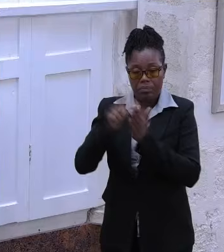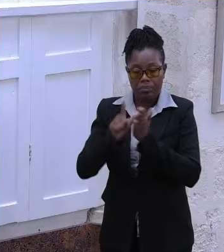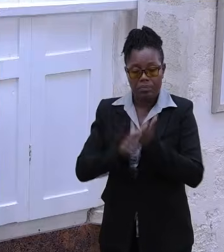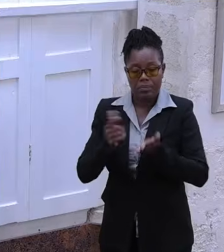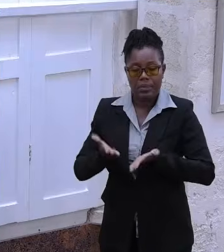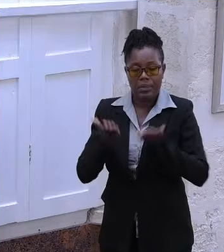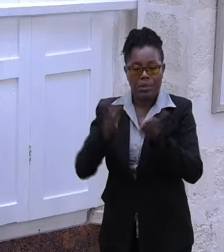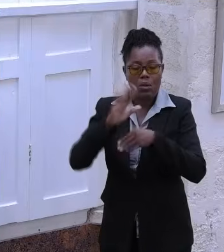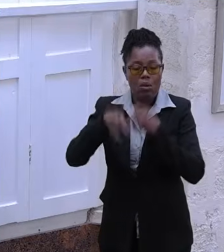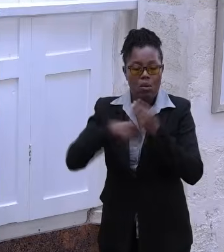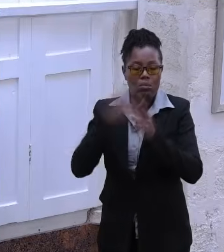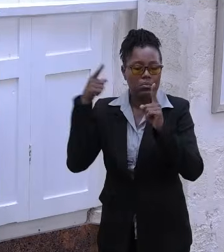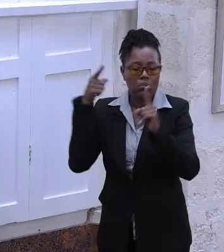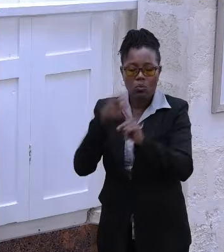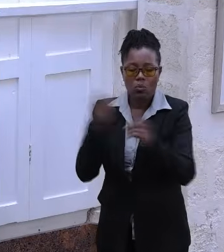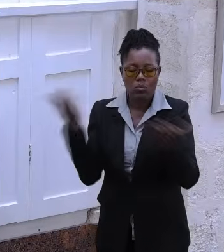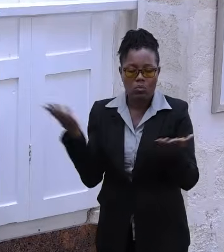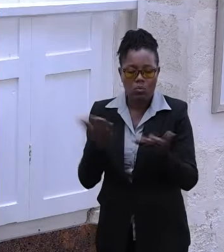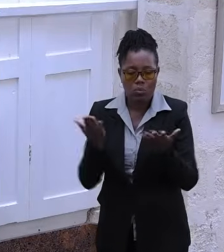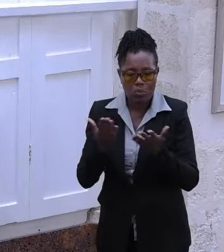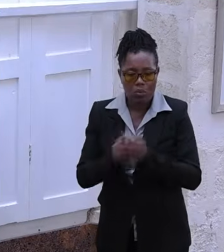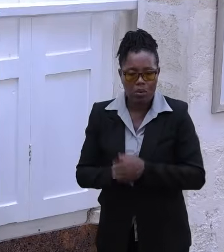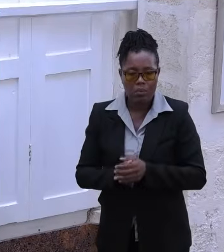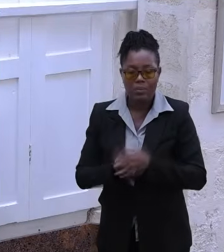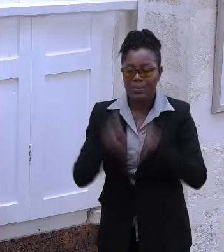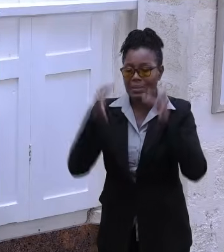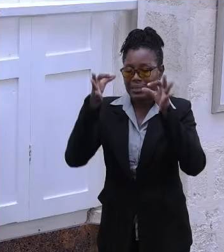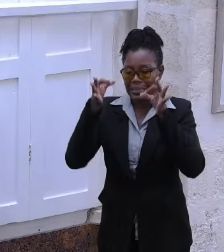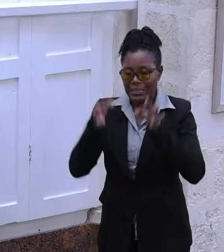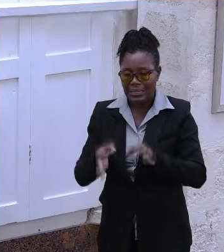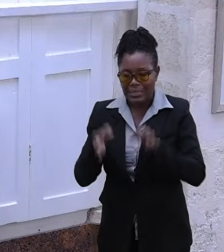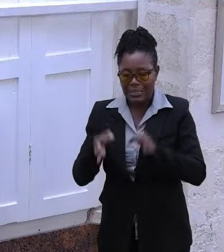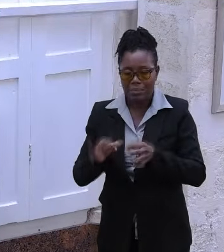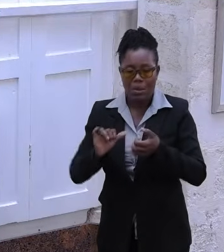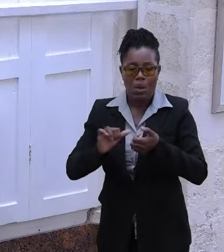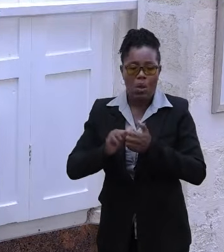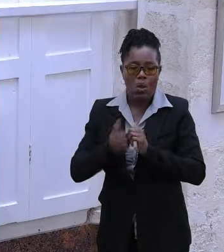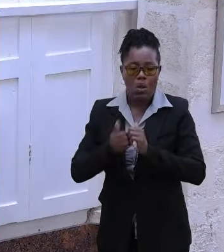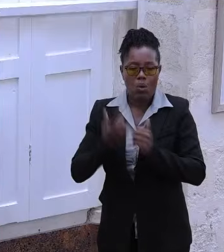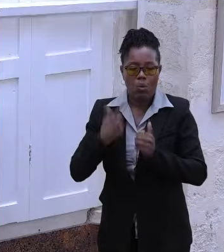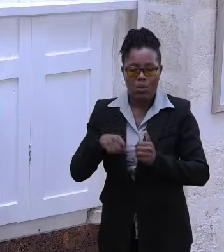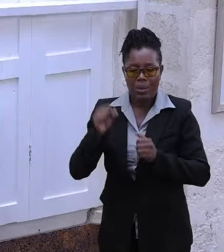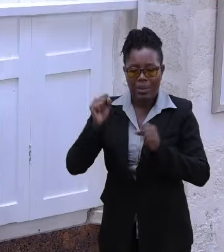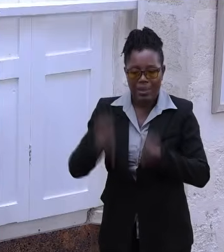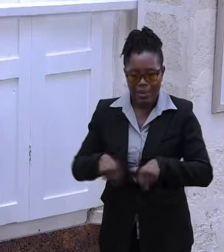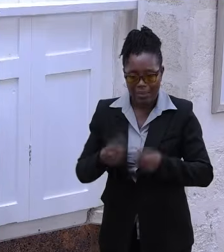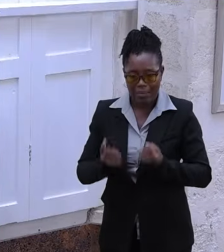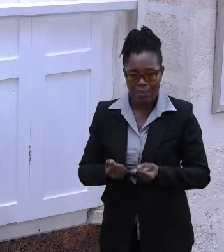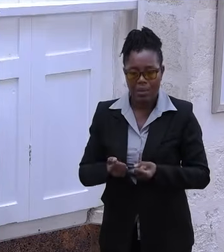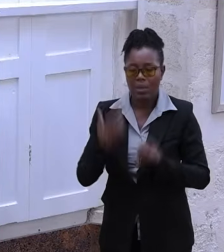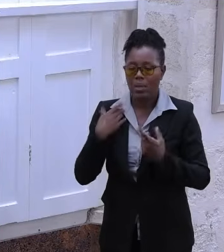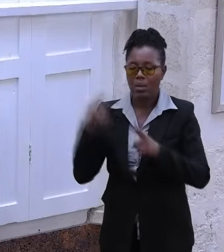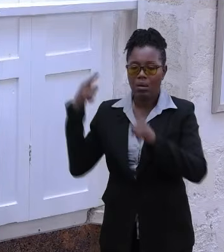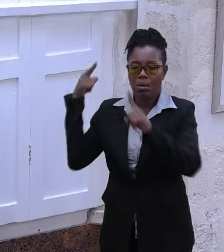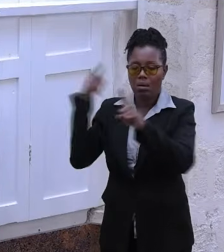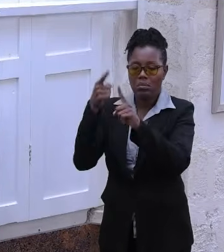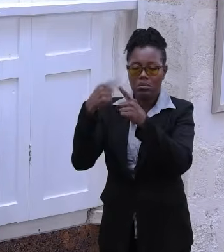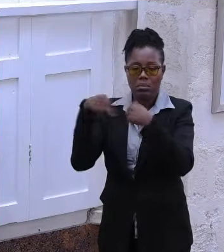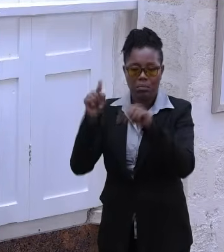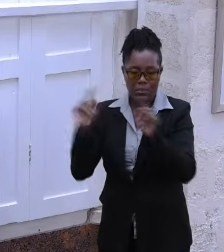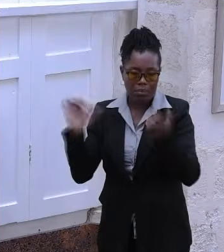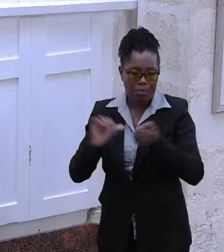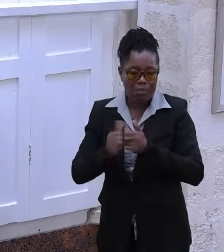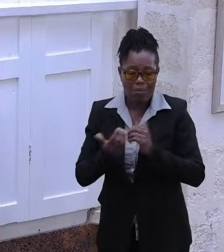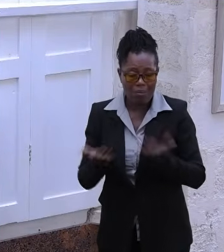all it seeks to do here is to determine how nimble we can be in achieving the objective. And that is what is